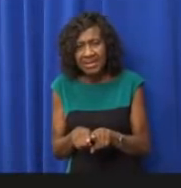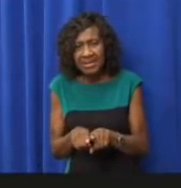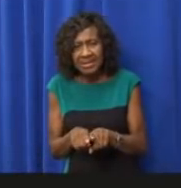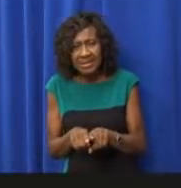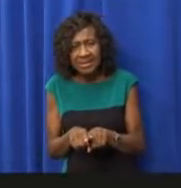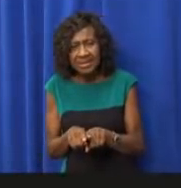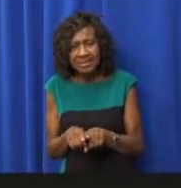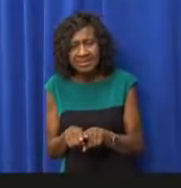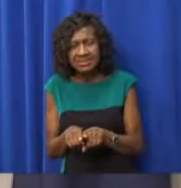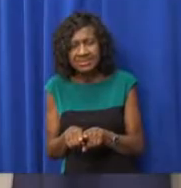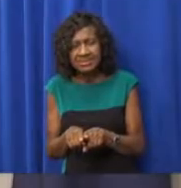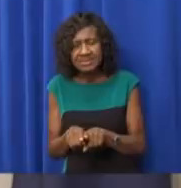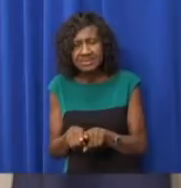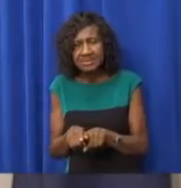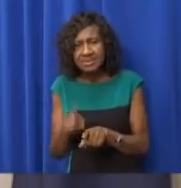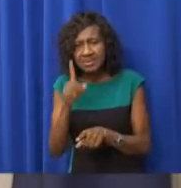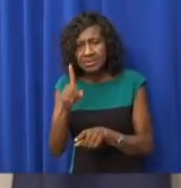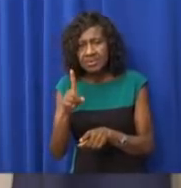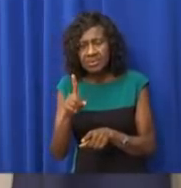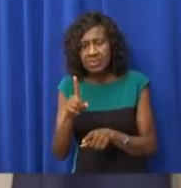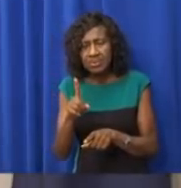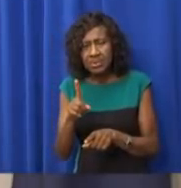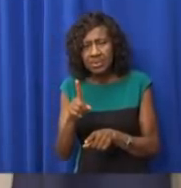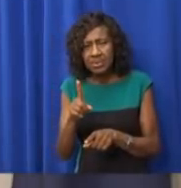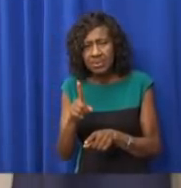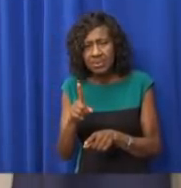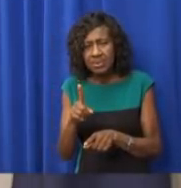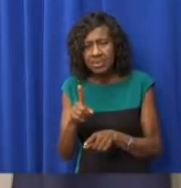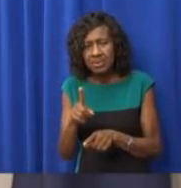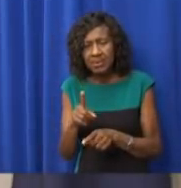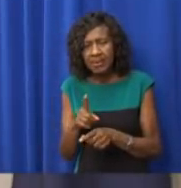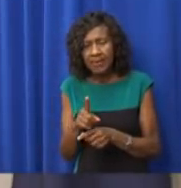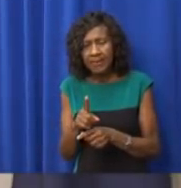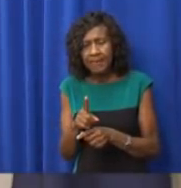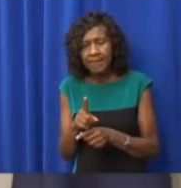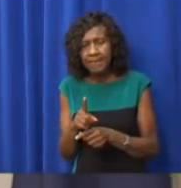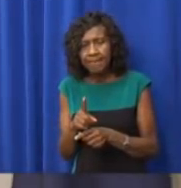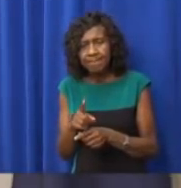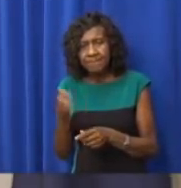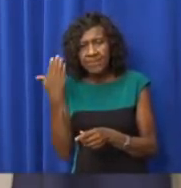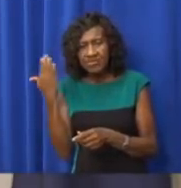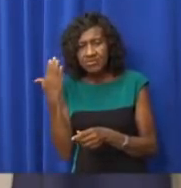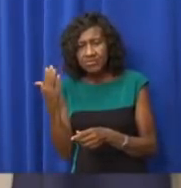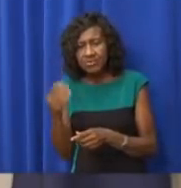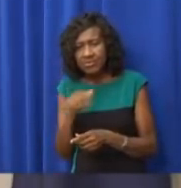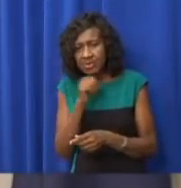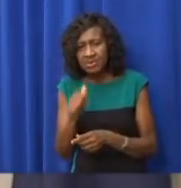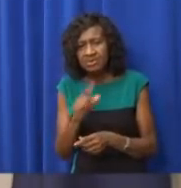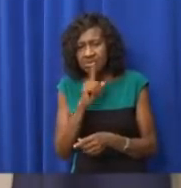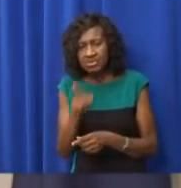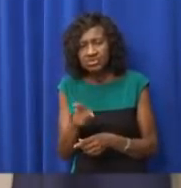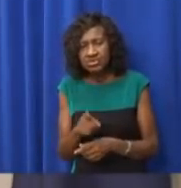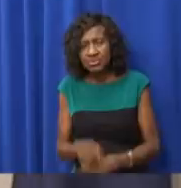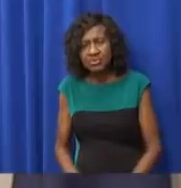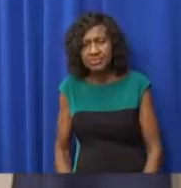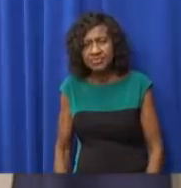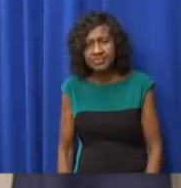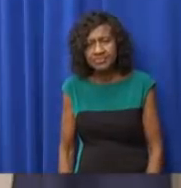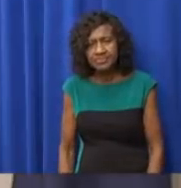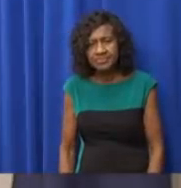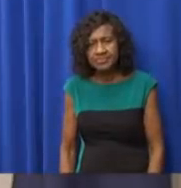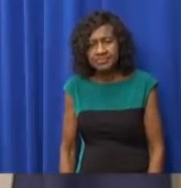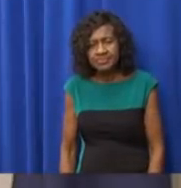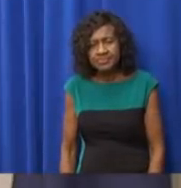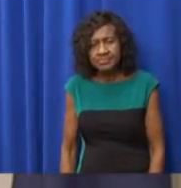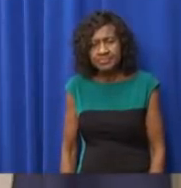Not quite sure. The kids mental health line. Not quite sure about that, April.